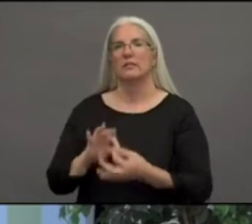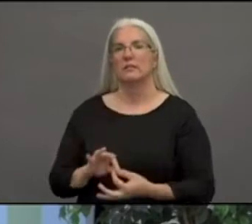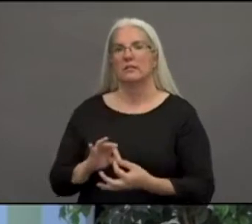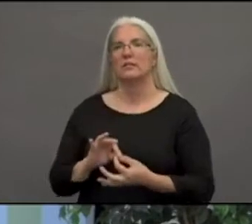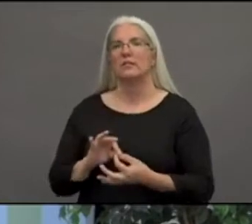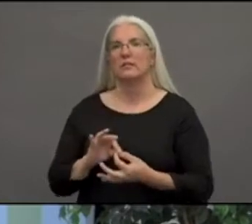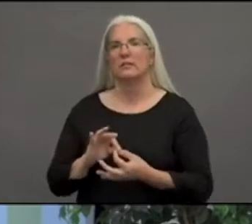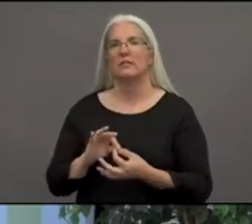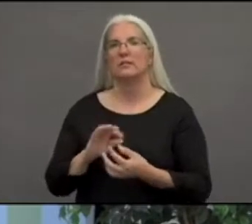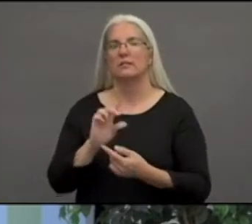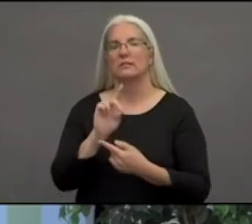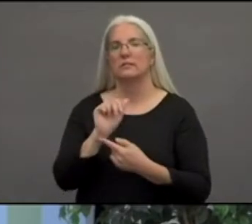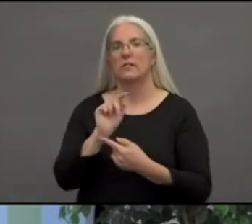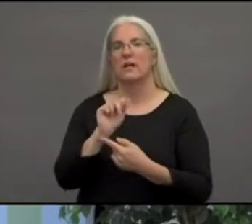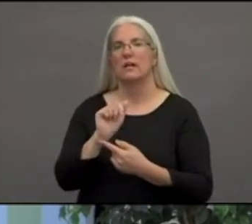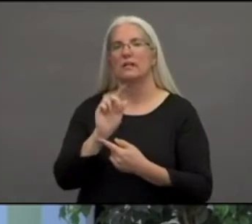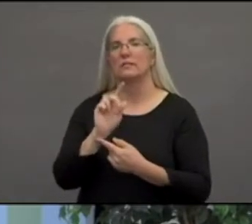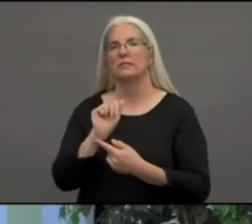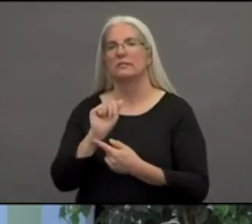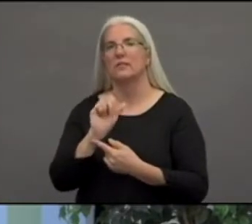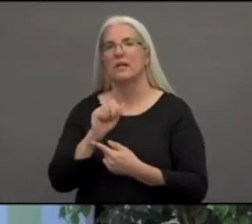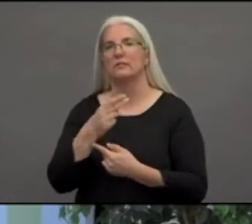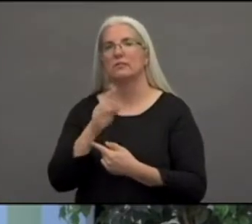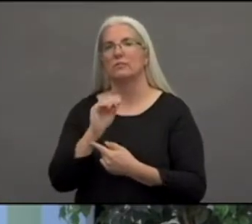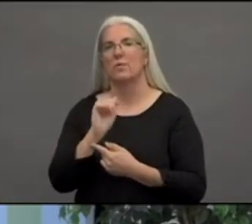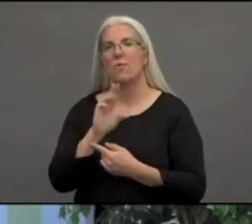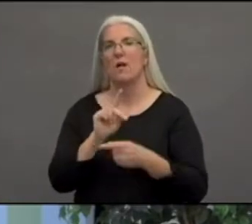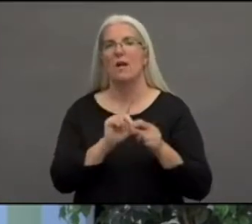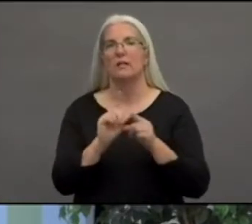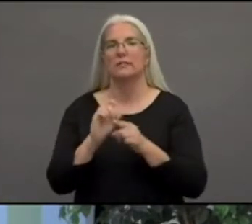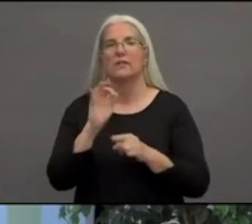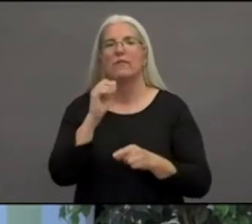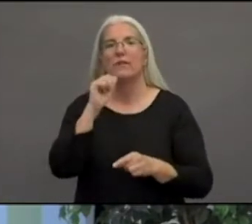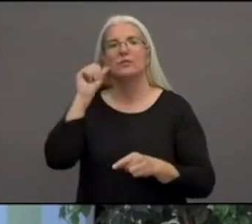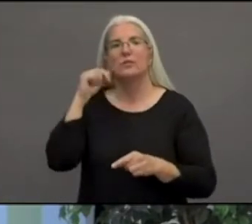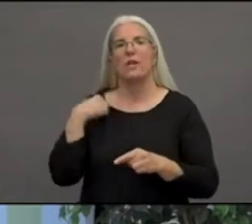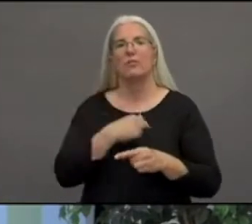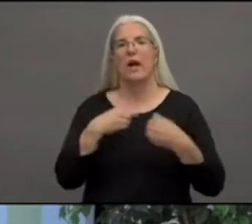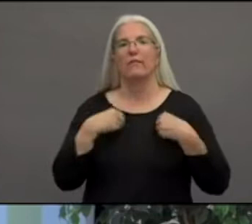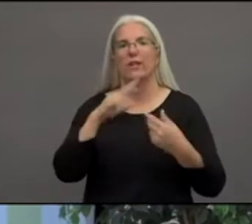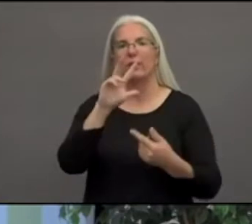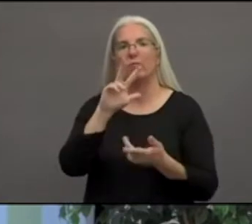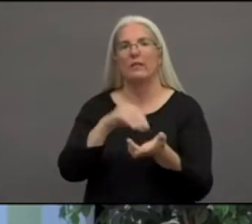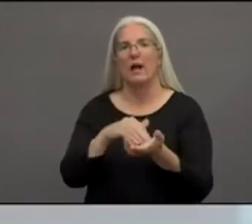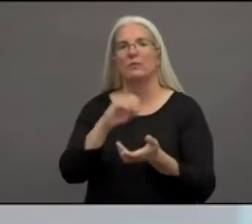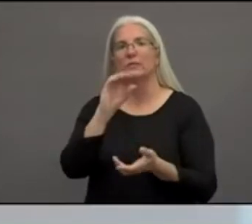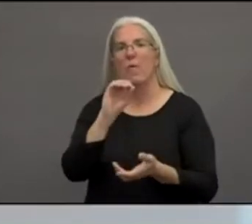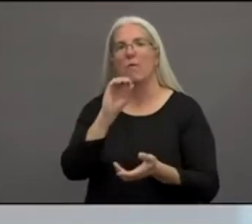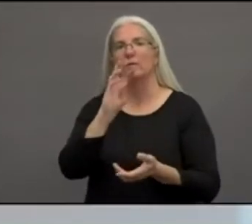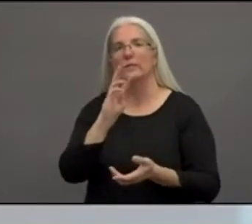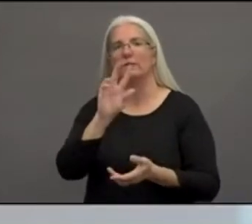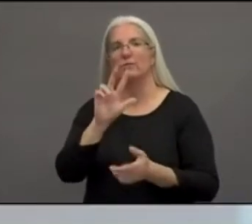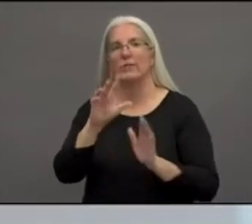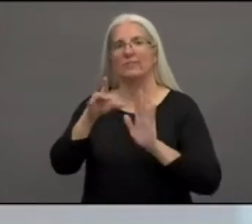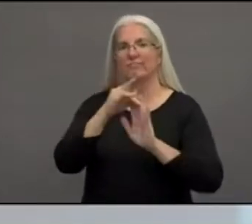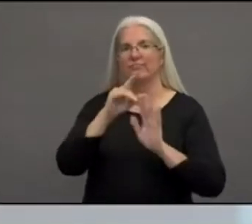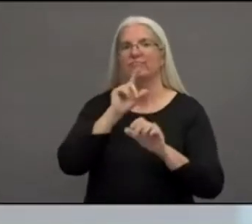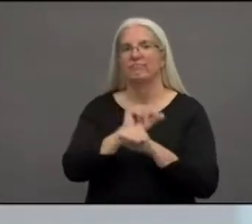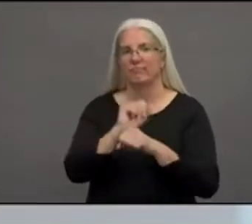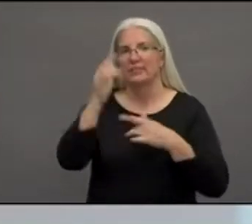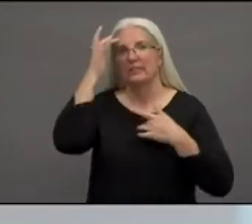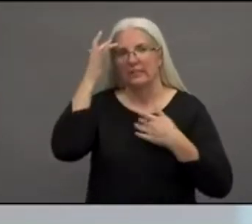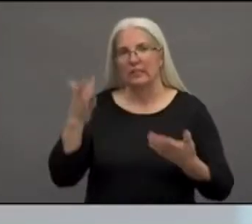of yesterday, we have 3,063 confirmed cases in the county, 2 new deaths,